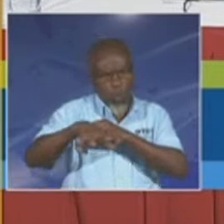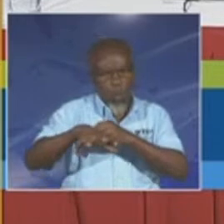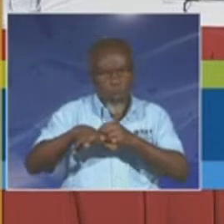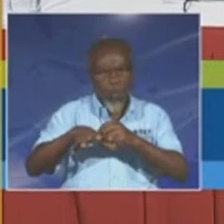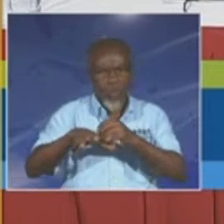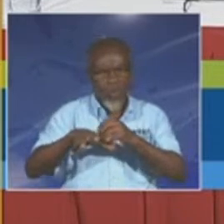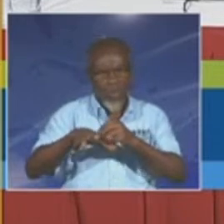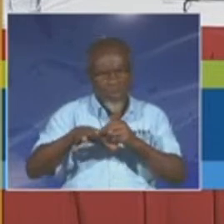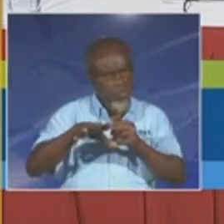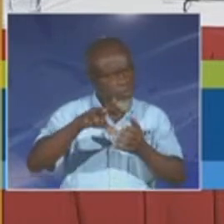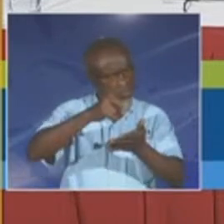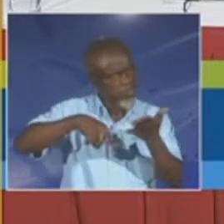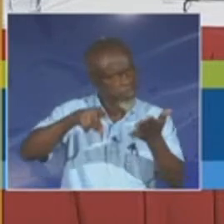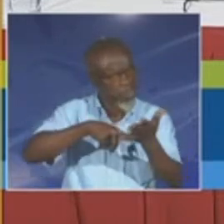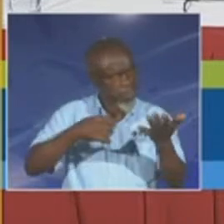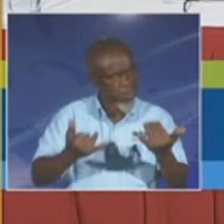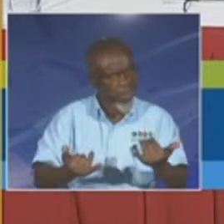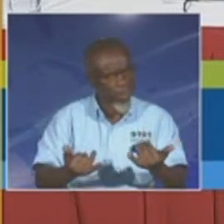is,